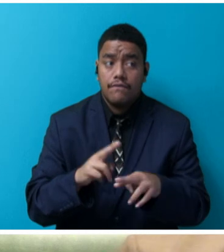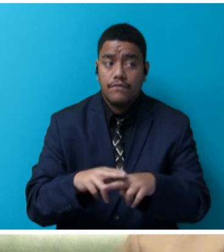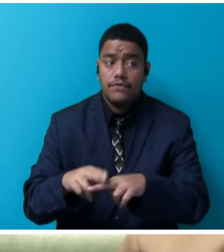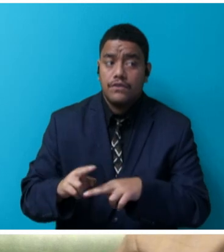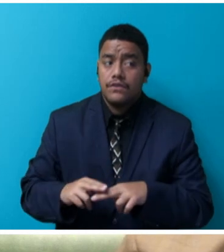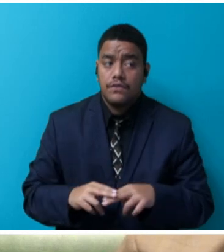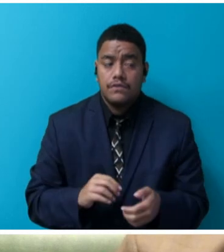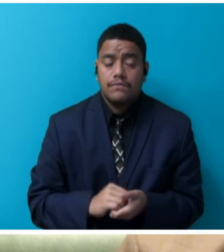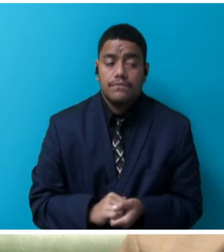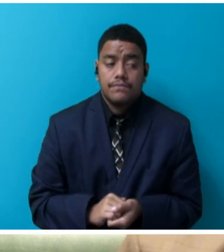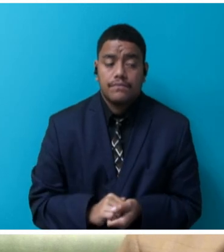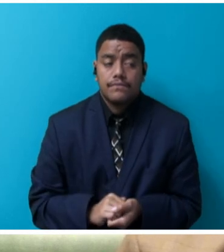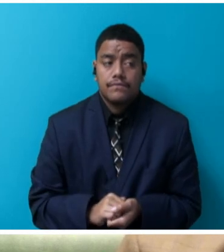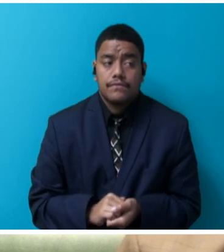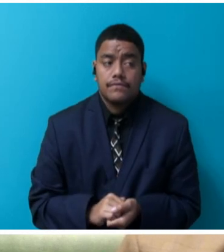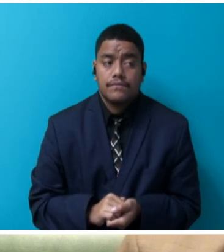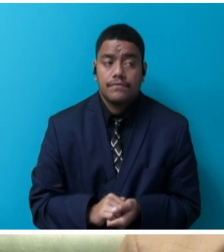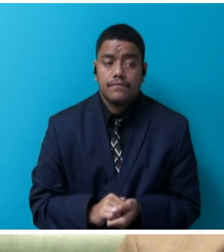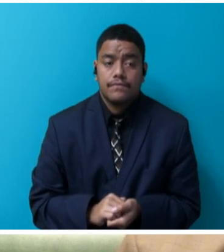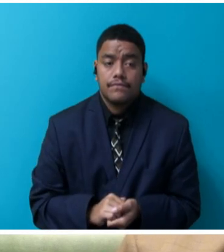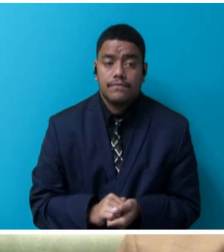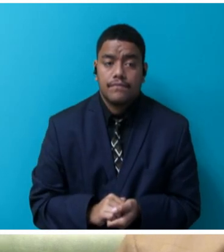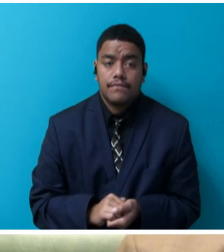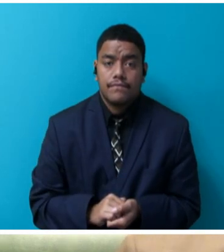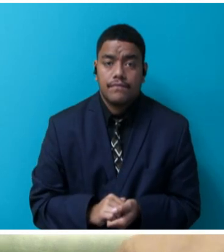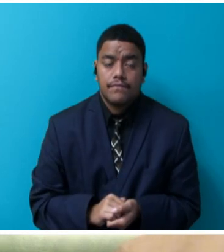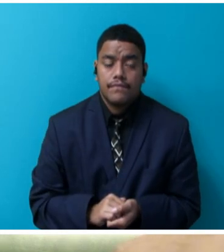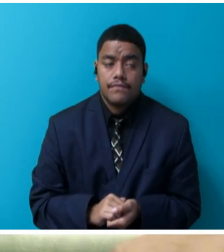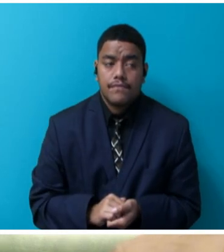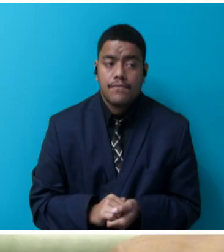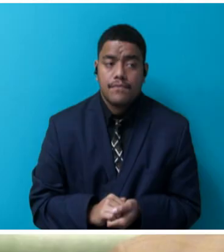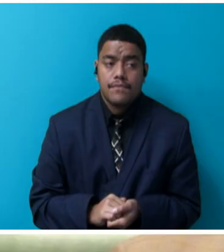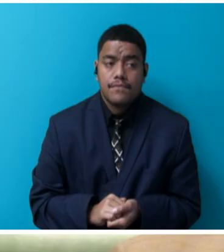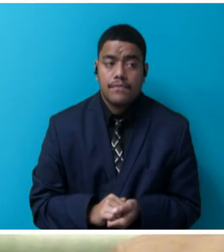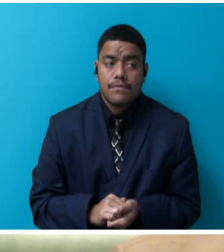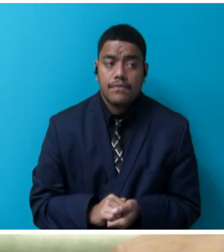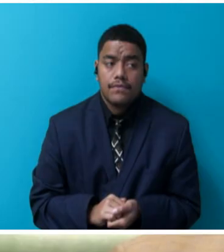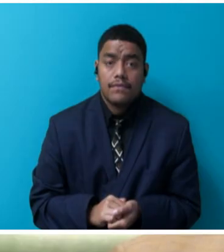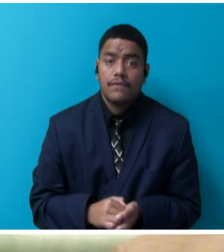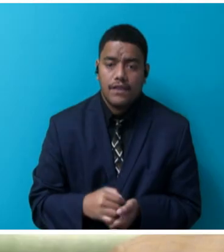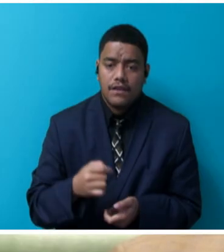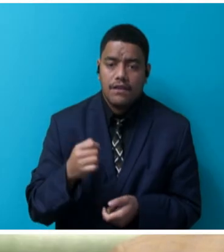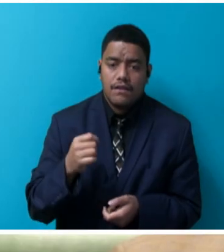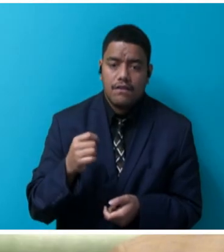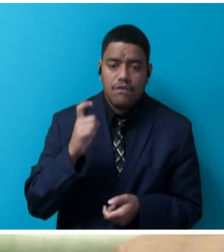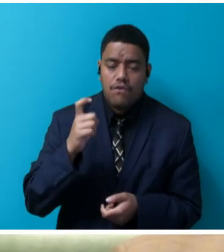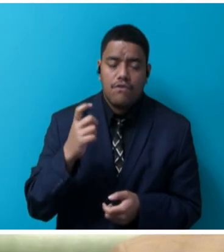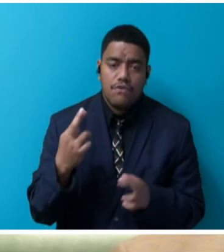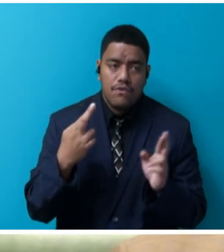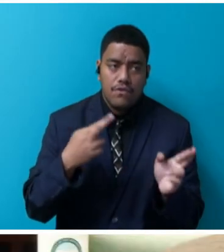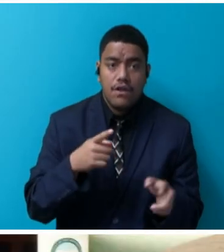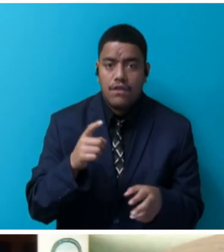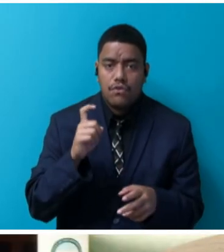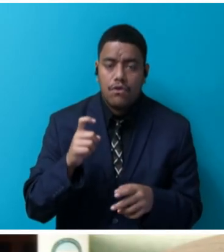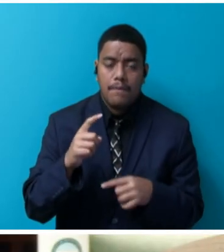who was called to rest recently, Honorable Speaker. And I talk about the late